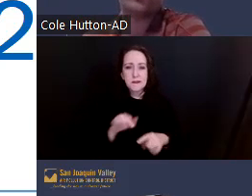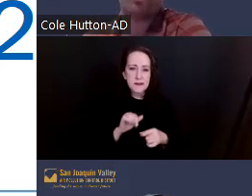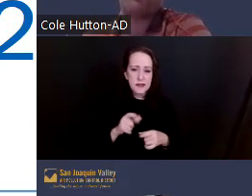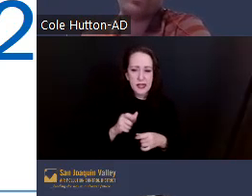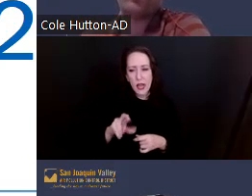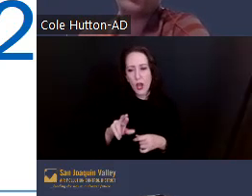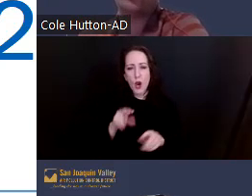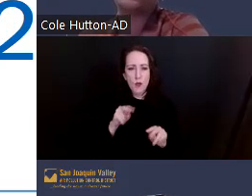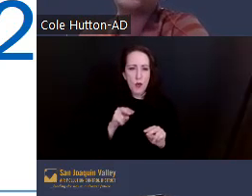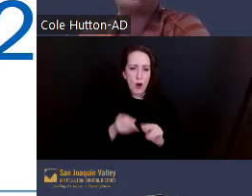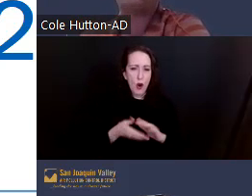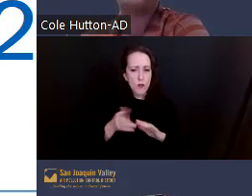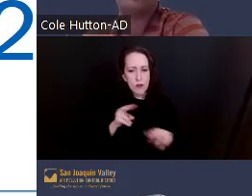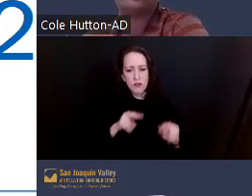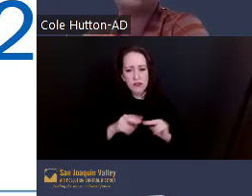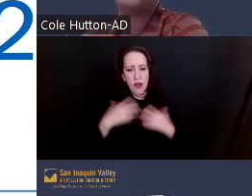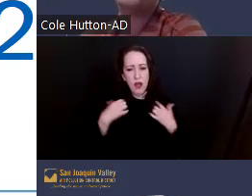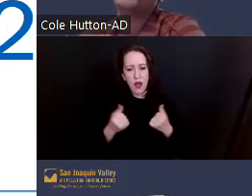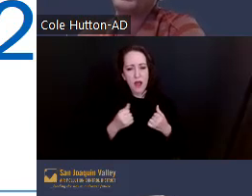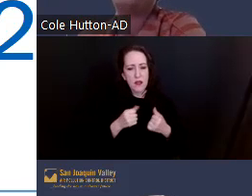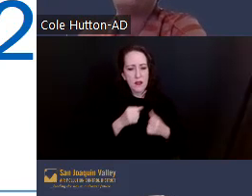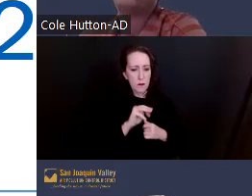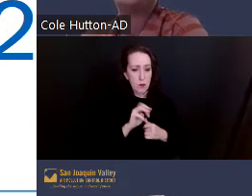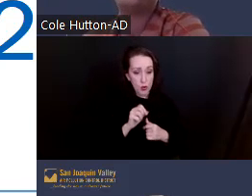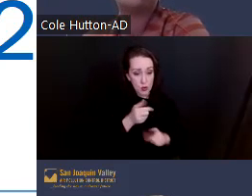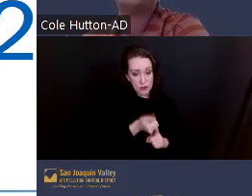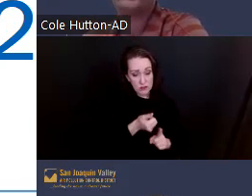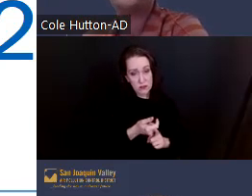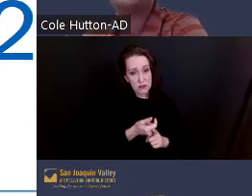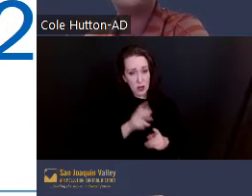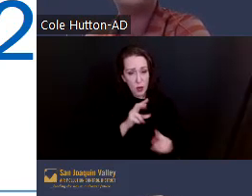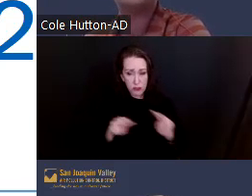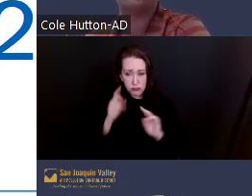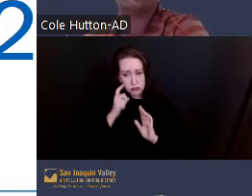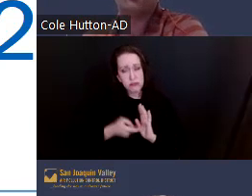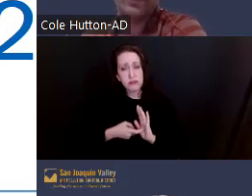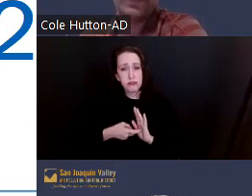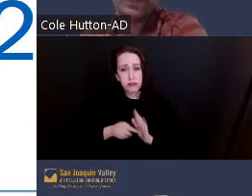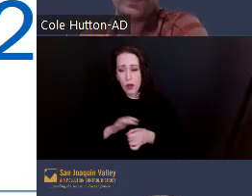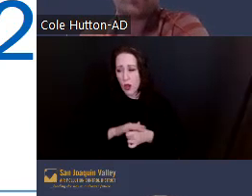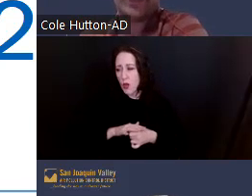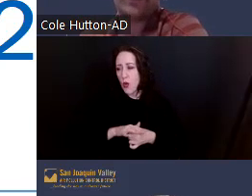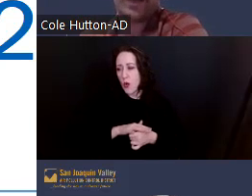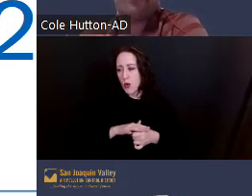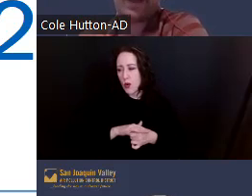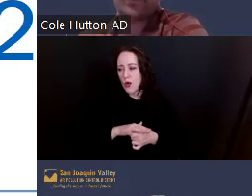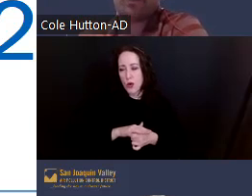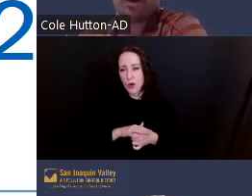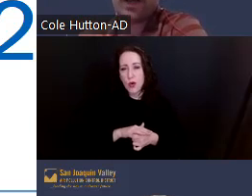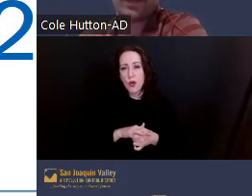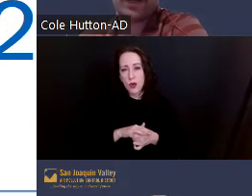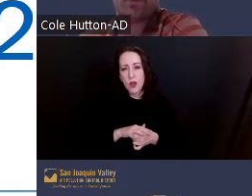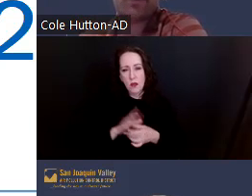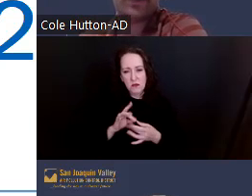monitoring operators, look at the health of the monitor and provide their own observations of anything local and relay that back to